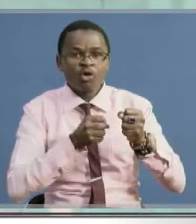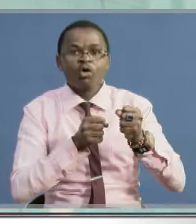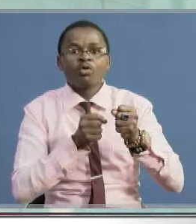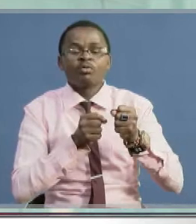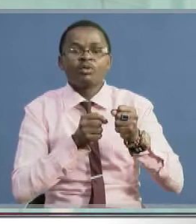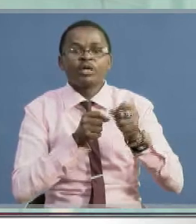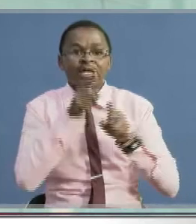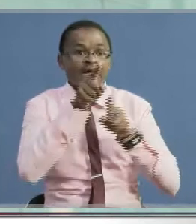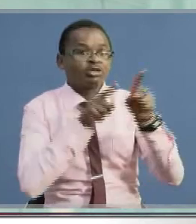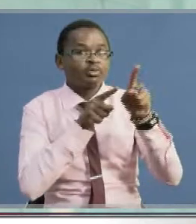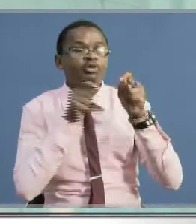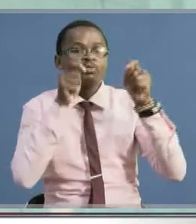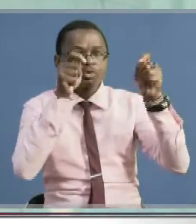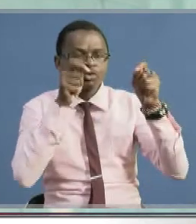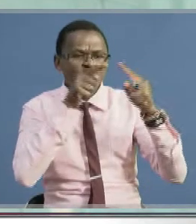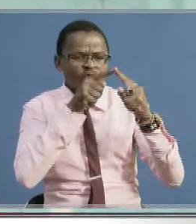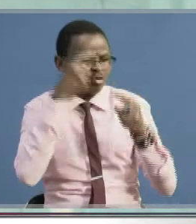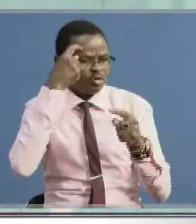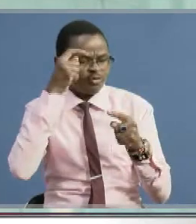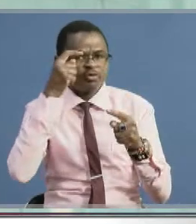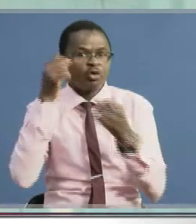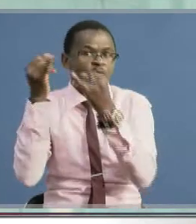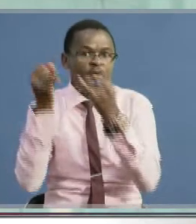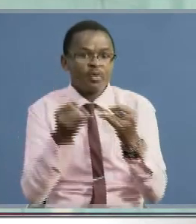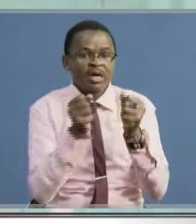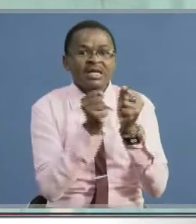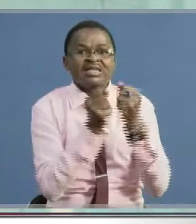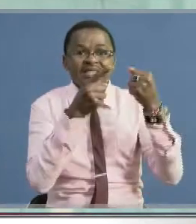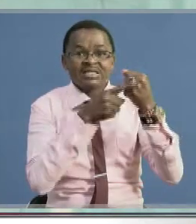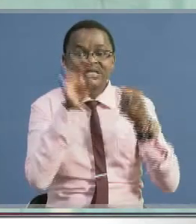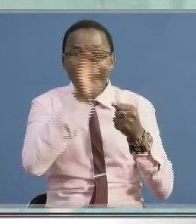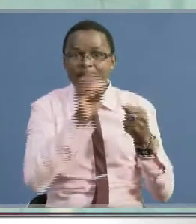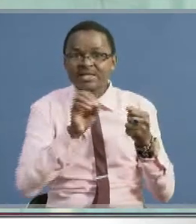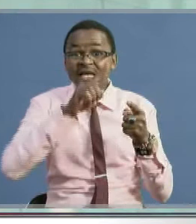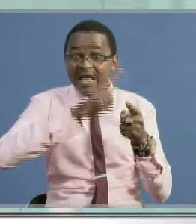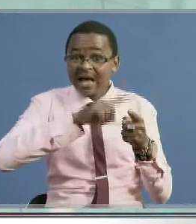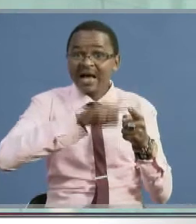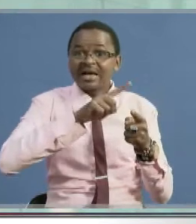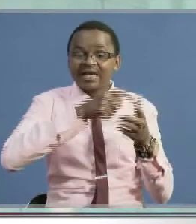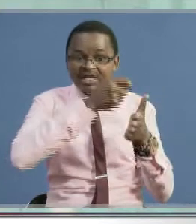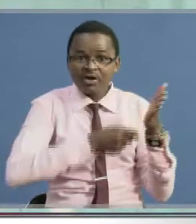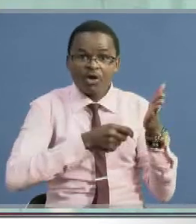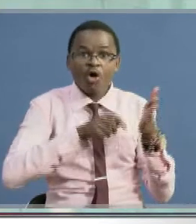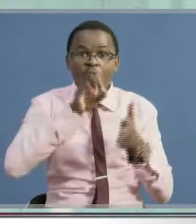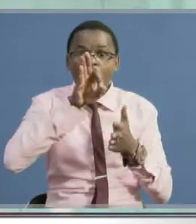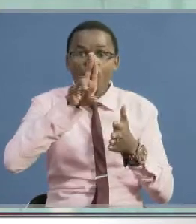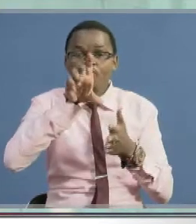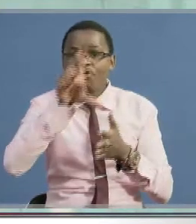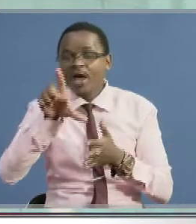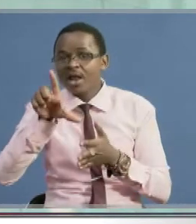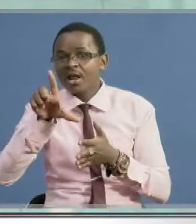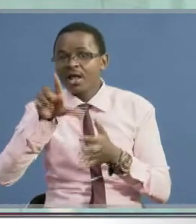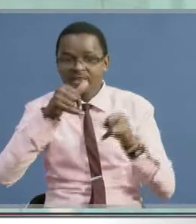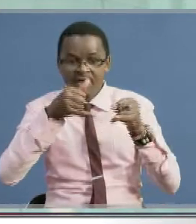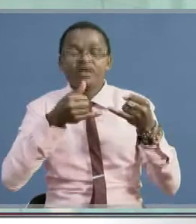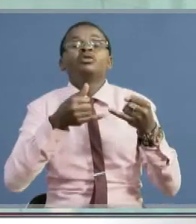transport in a demonstration to oppose the imposition of 16% value-added tax on fuel. In Malaysia, the